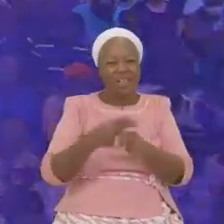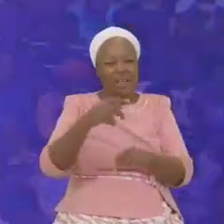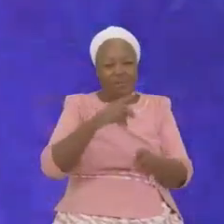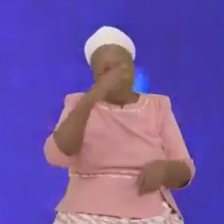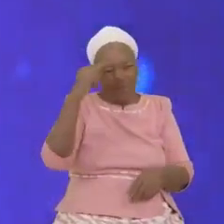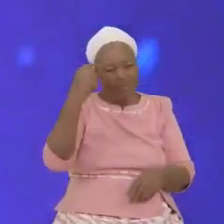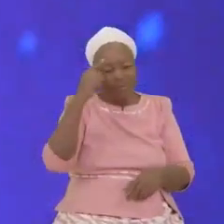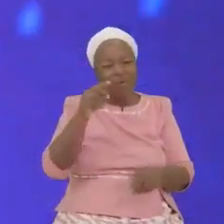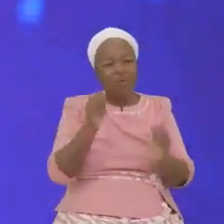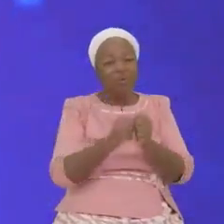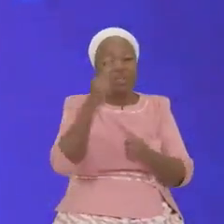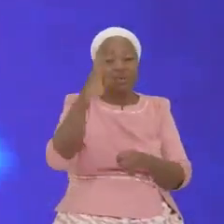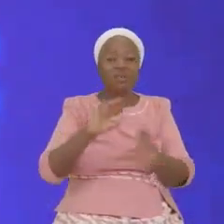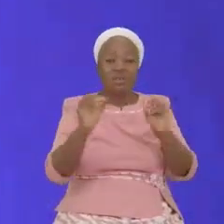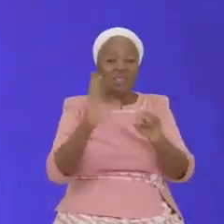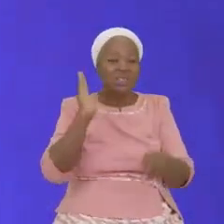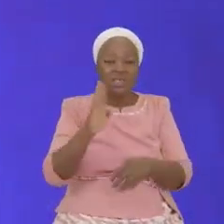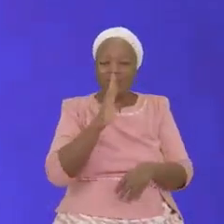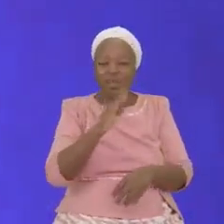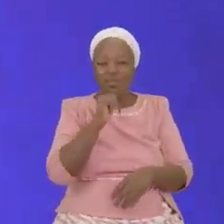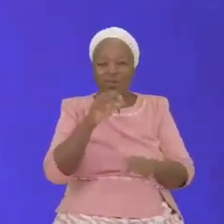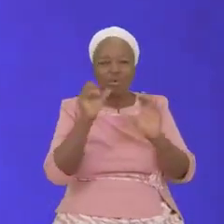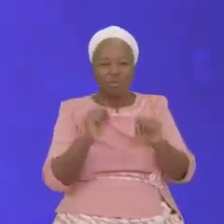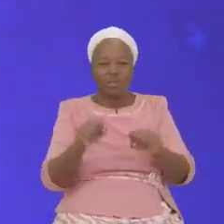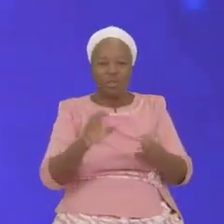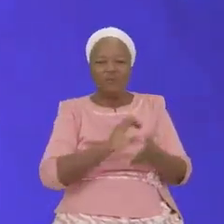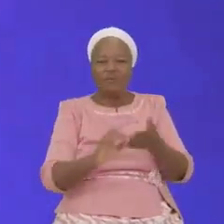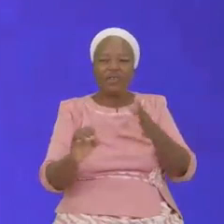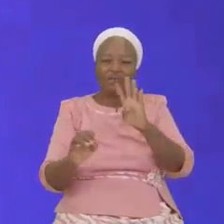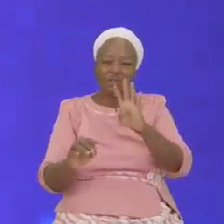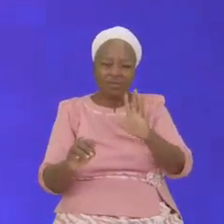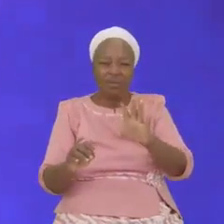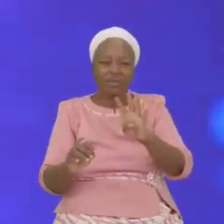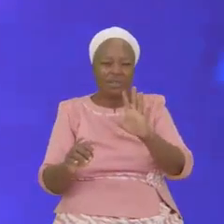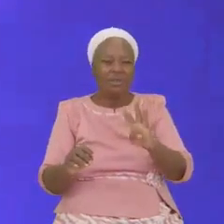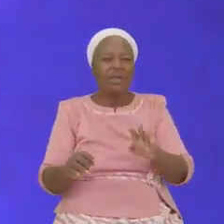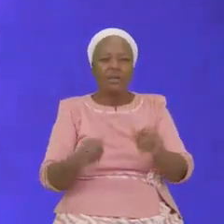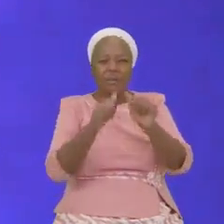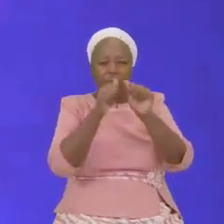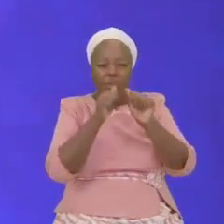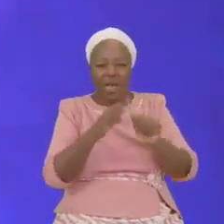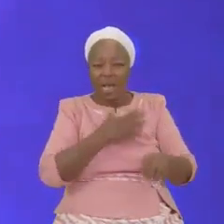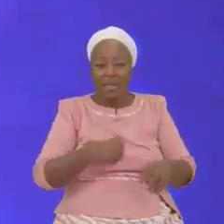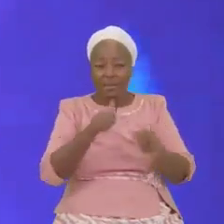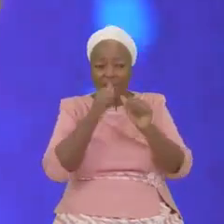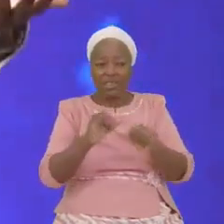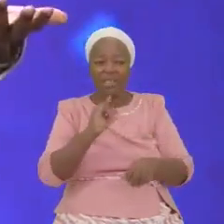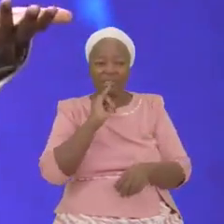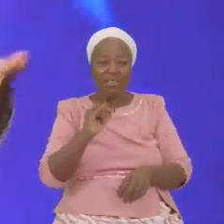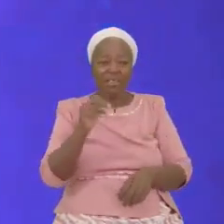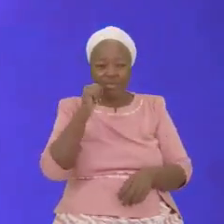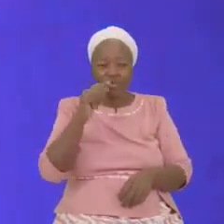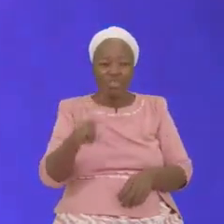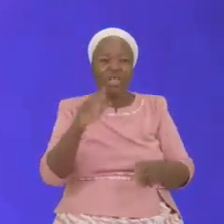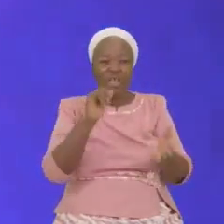nothing shall be impossible. Look at verse 45. blessed is she that